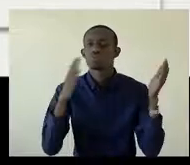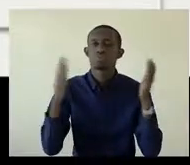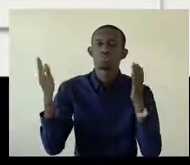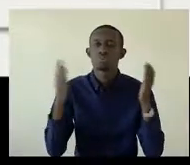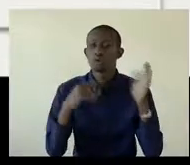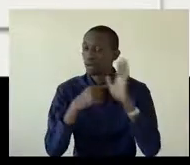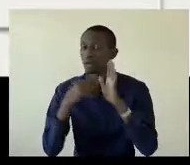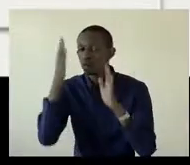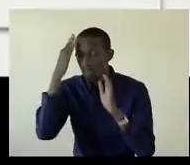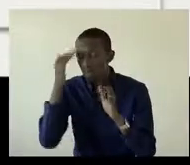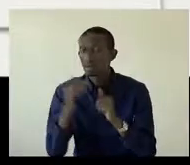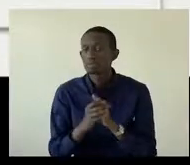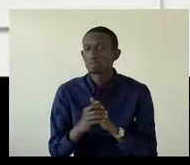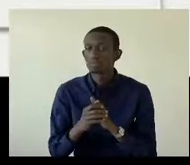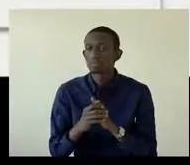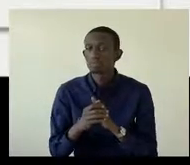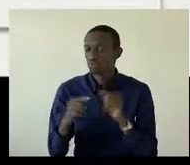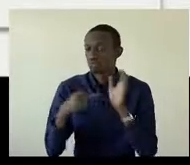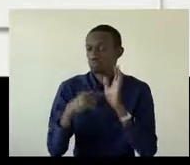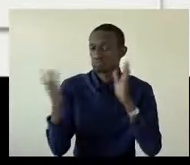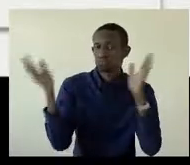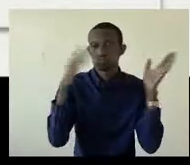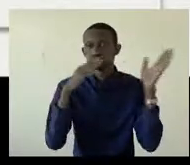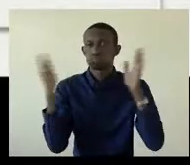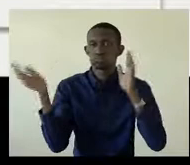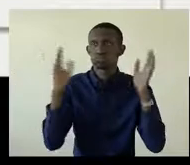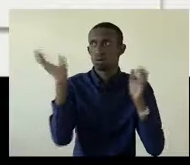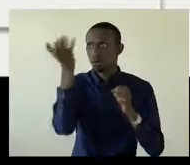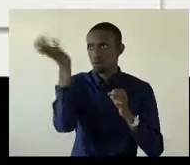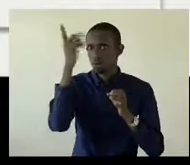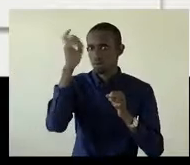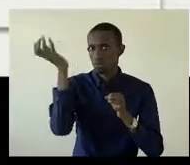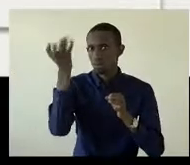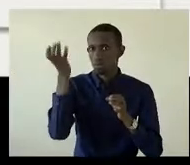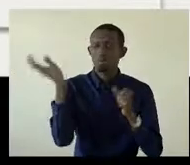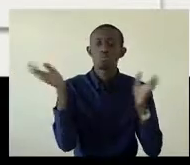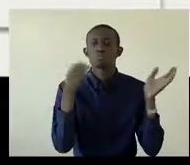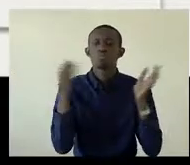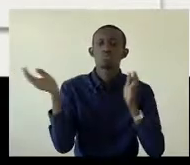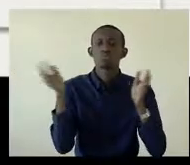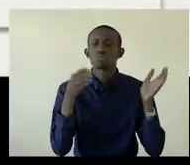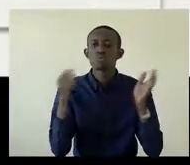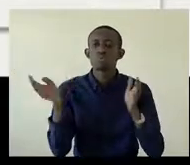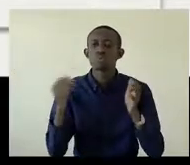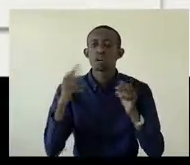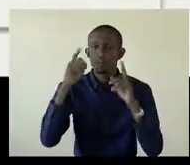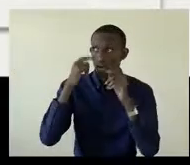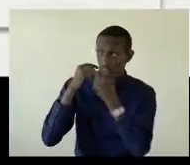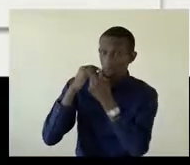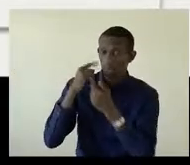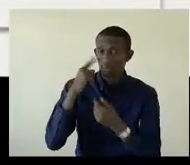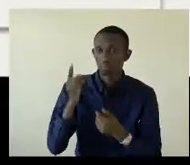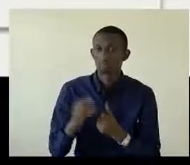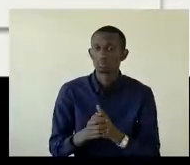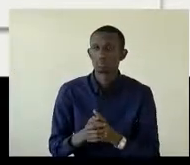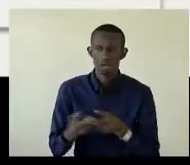is a very high possibility that maybe clouds come with wind. A certain form of weather, by the picture, can tell us what's